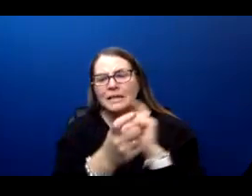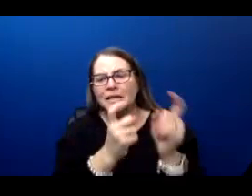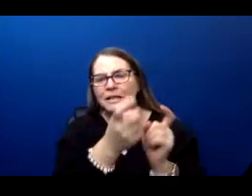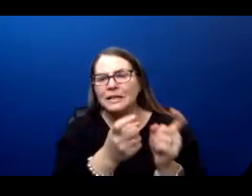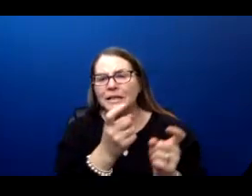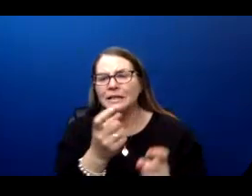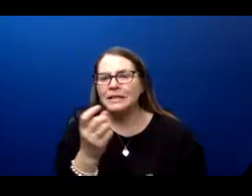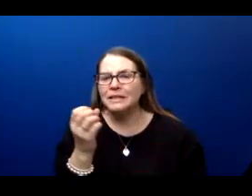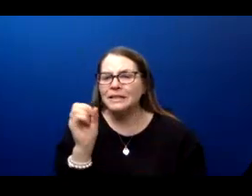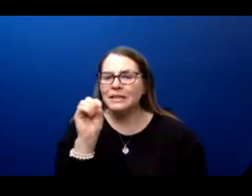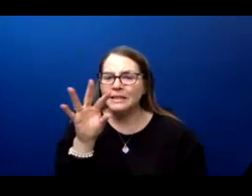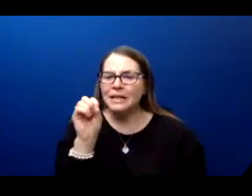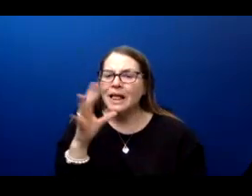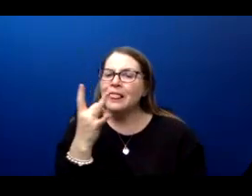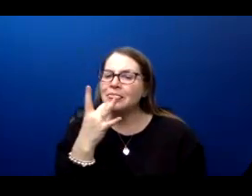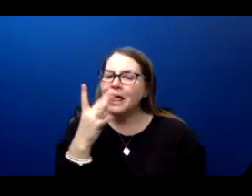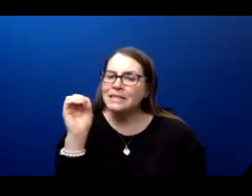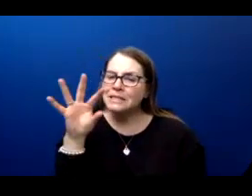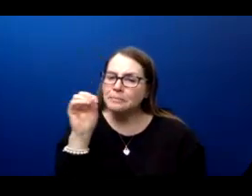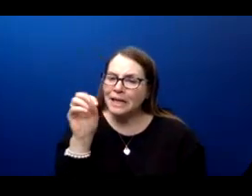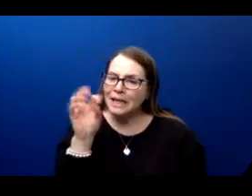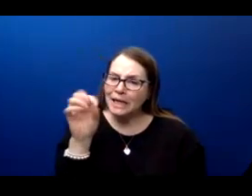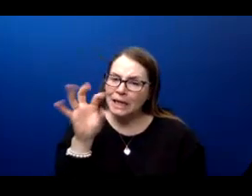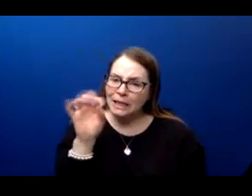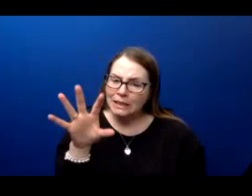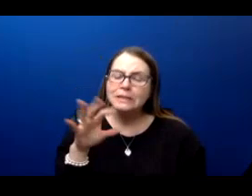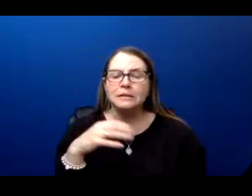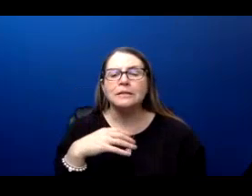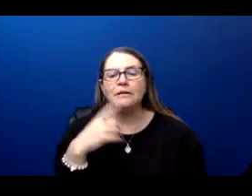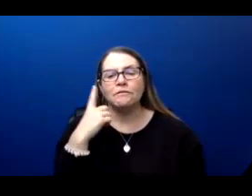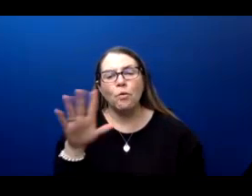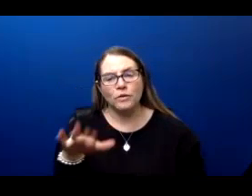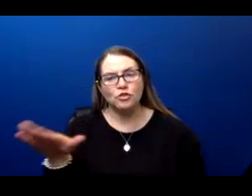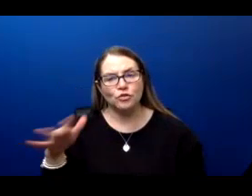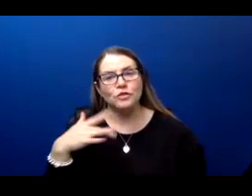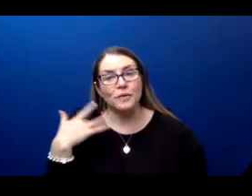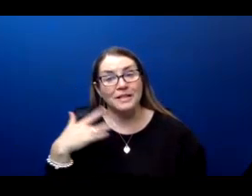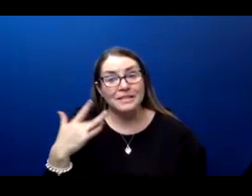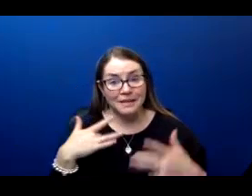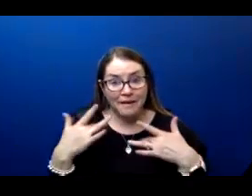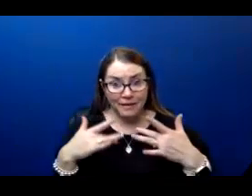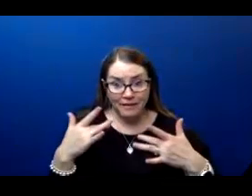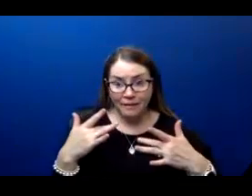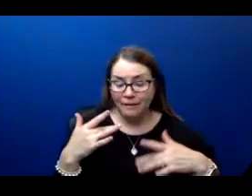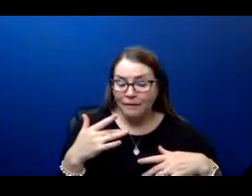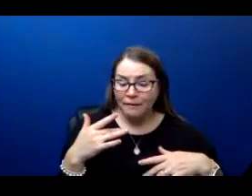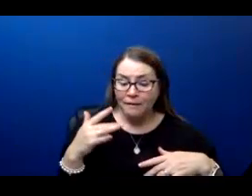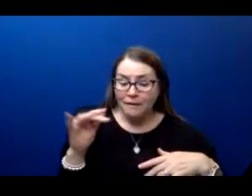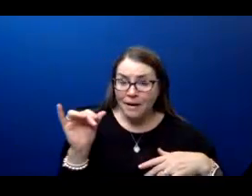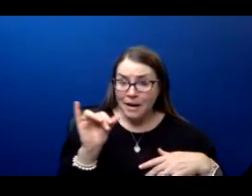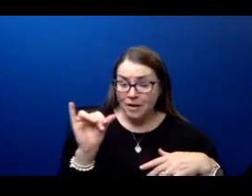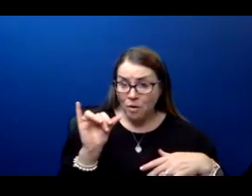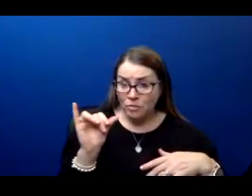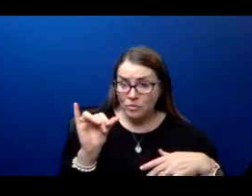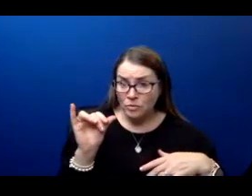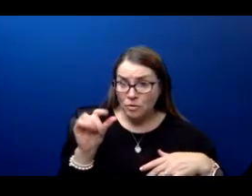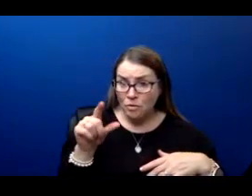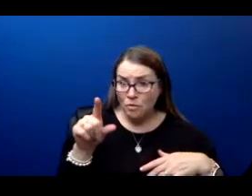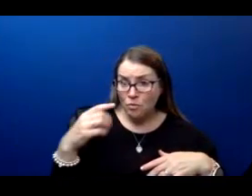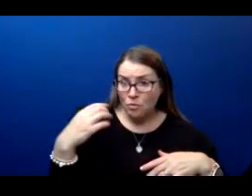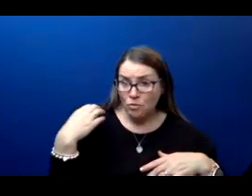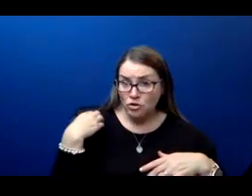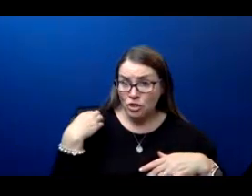safety badges to give out to the kiddos. So we're excited about that. And to the chair's point, and before I pause